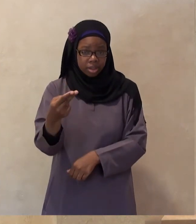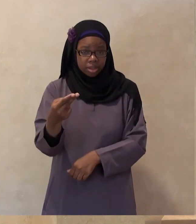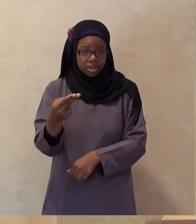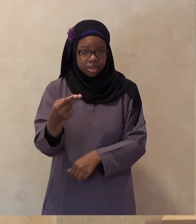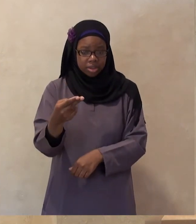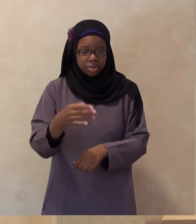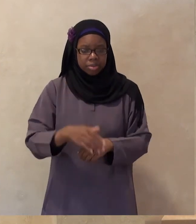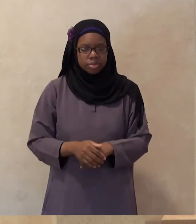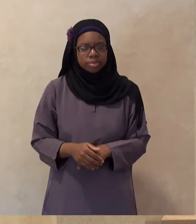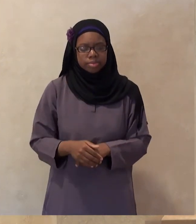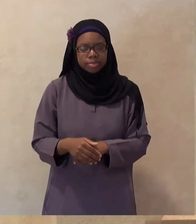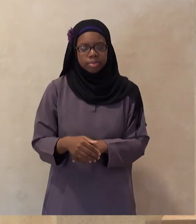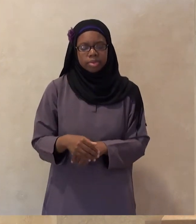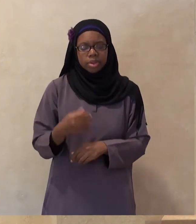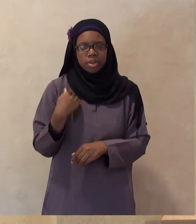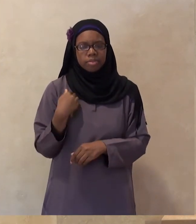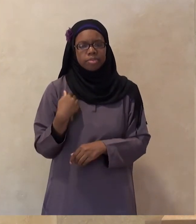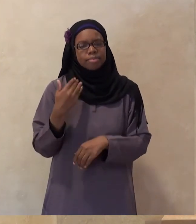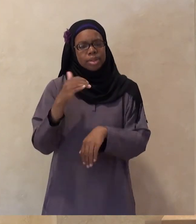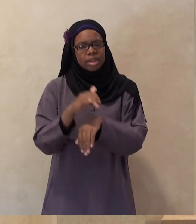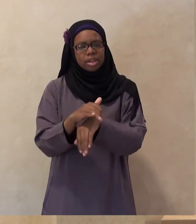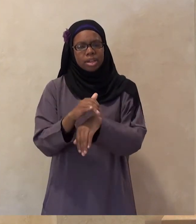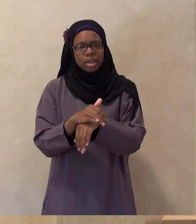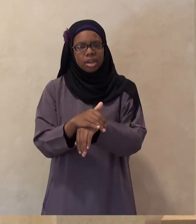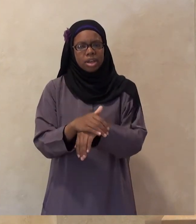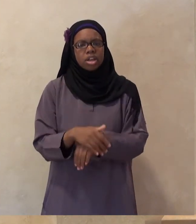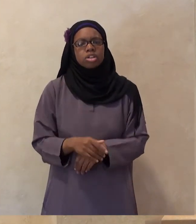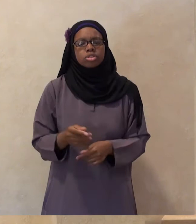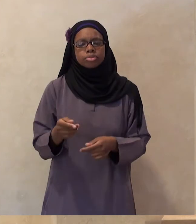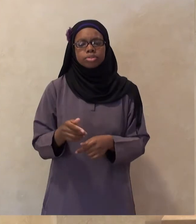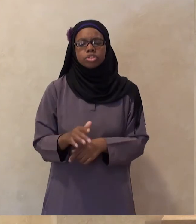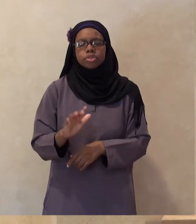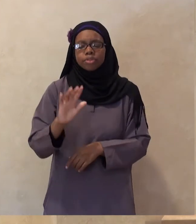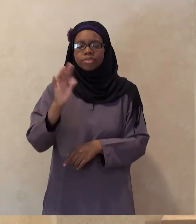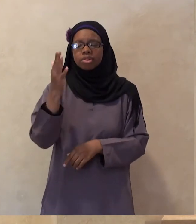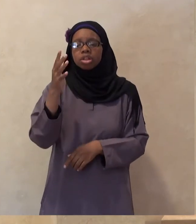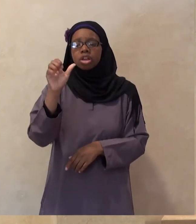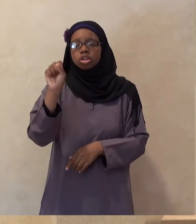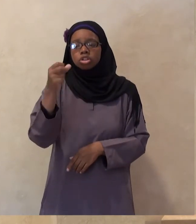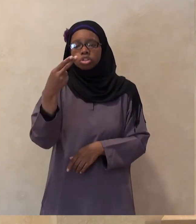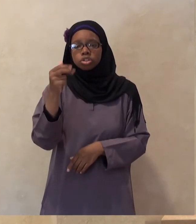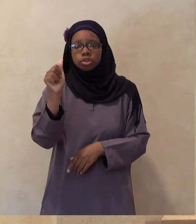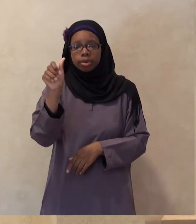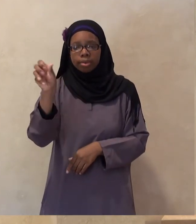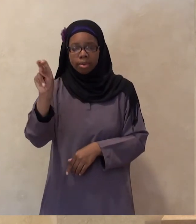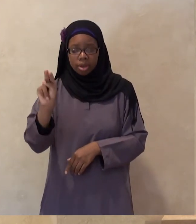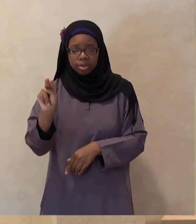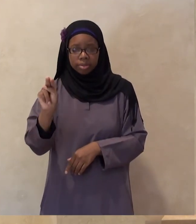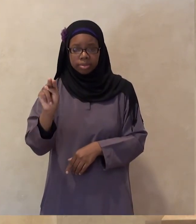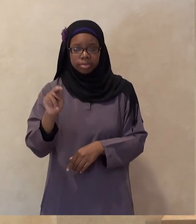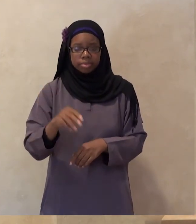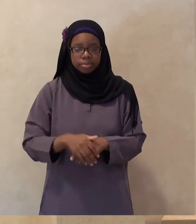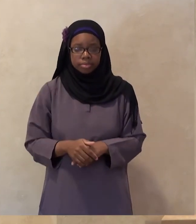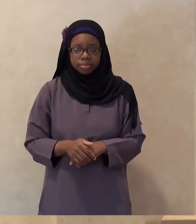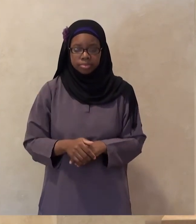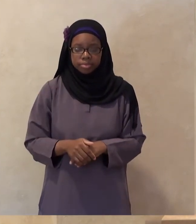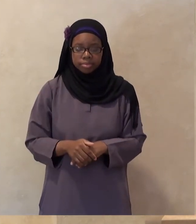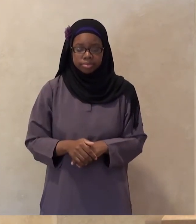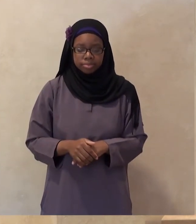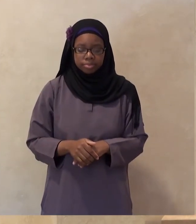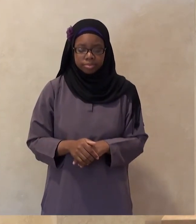is a night which falls in the fifth Sha'ban, in the half of the month, which is called Laylatul